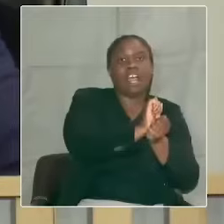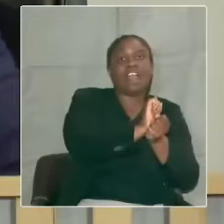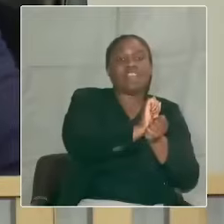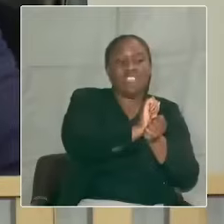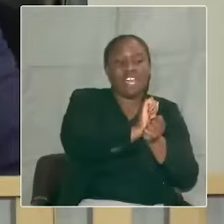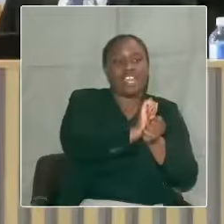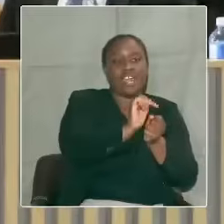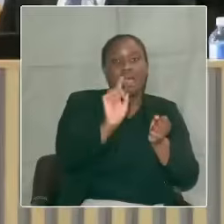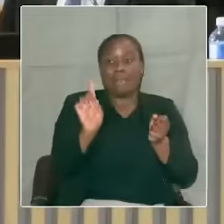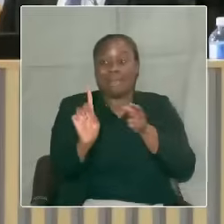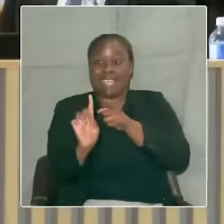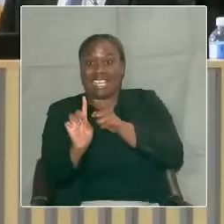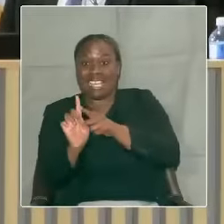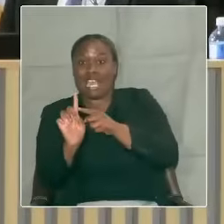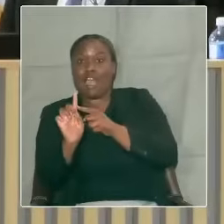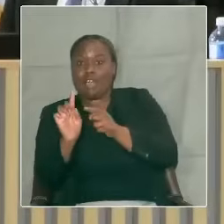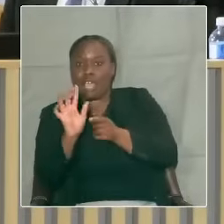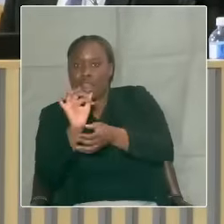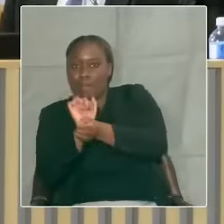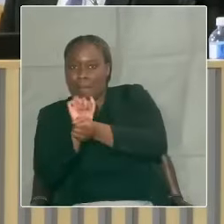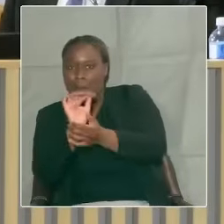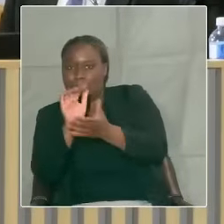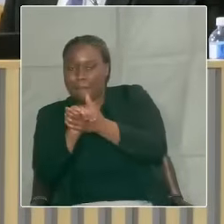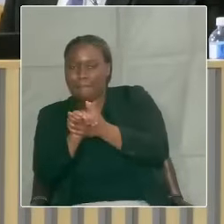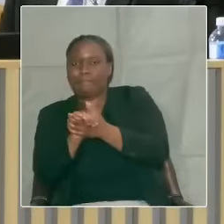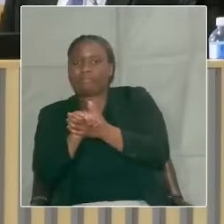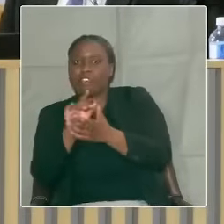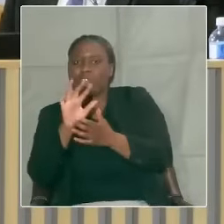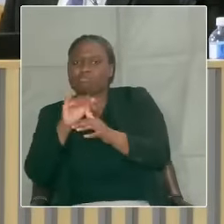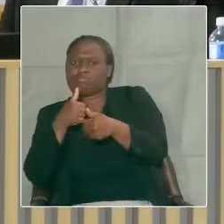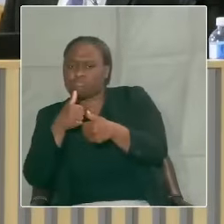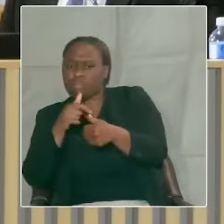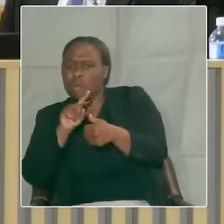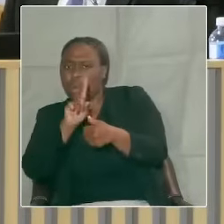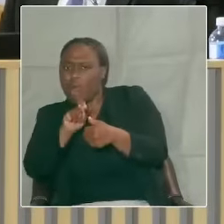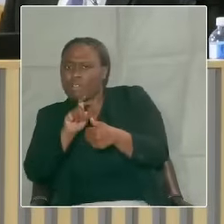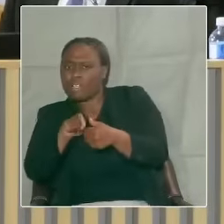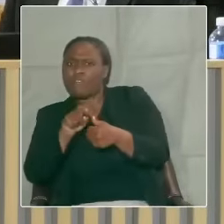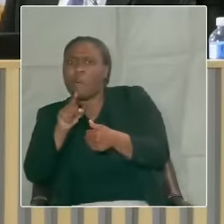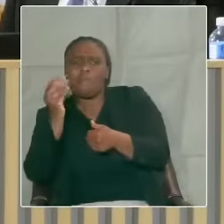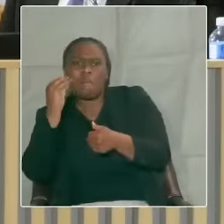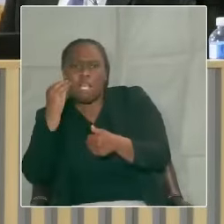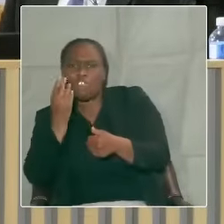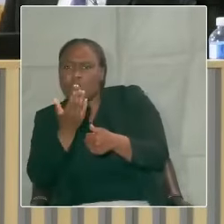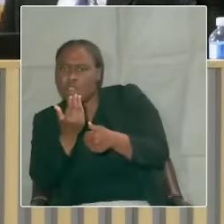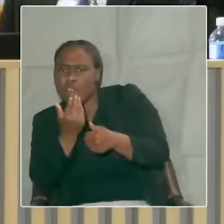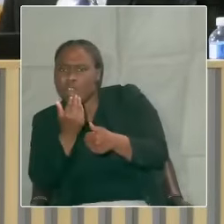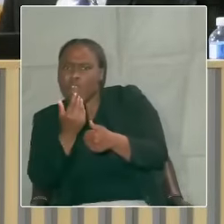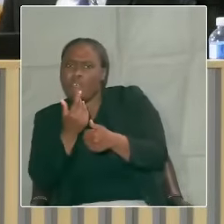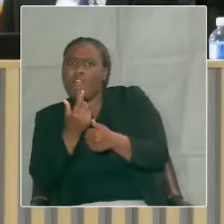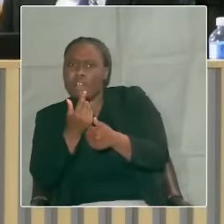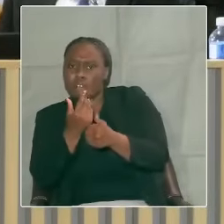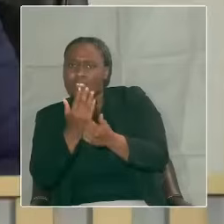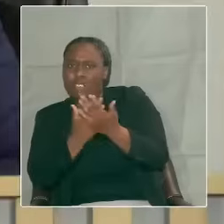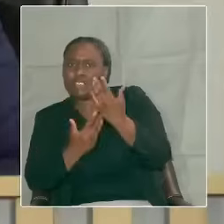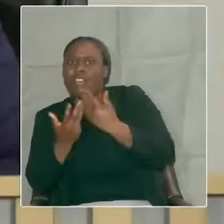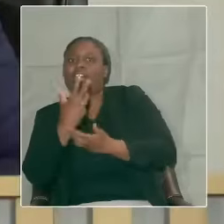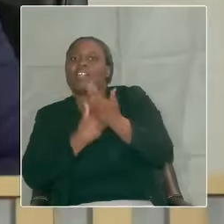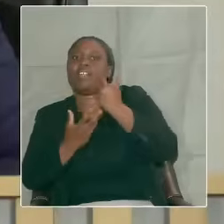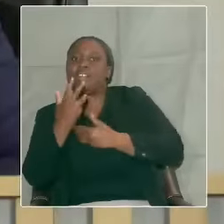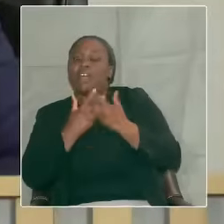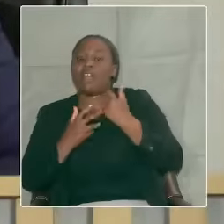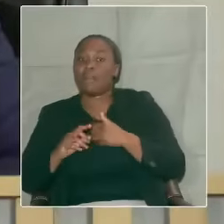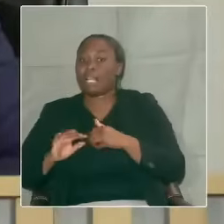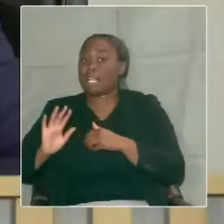information purposes and collection. So they were applying various methodologies which are